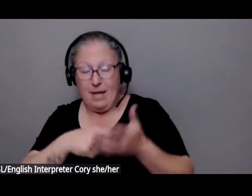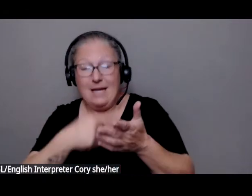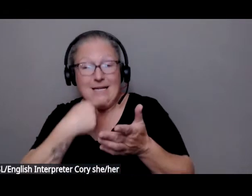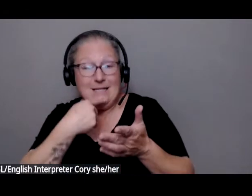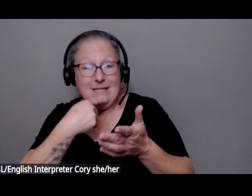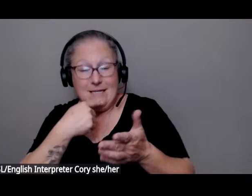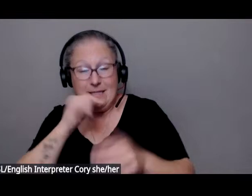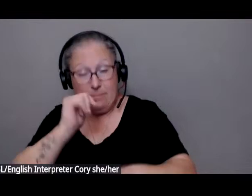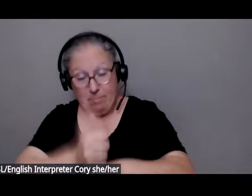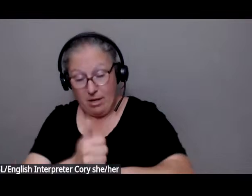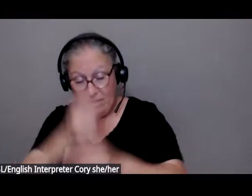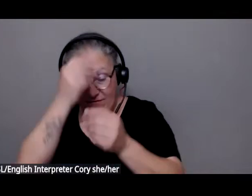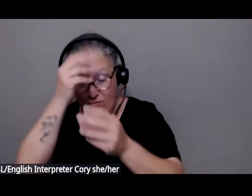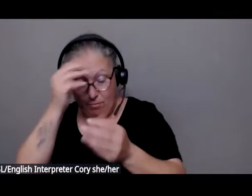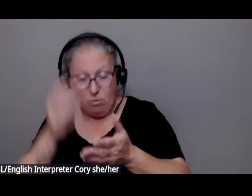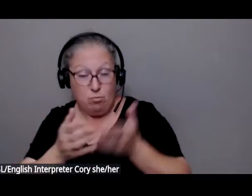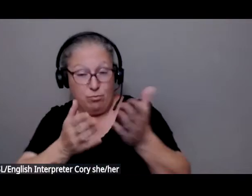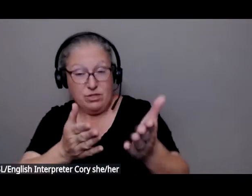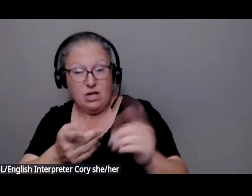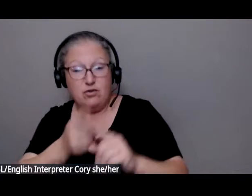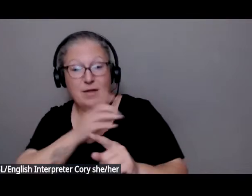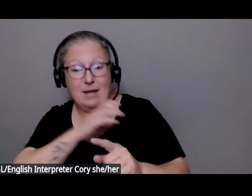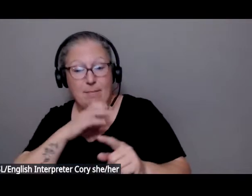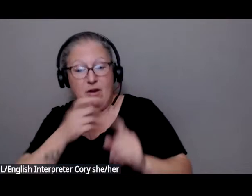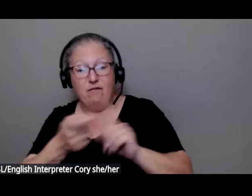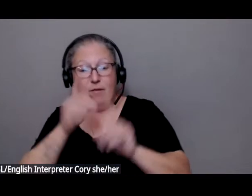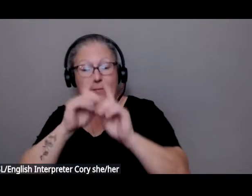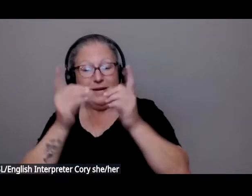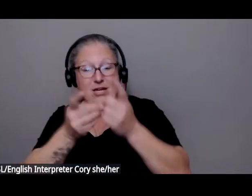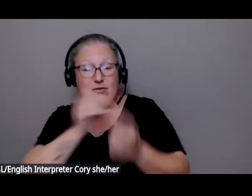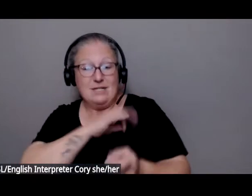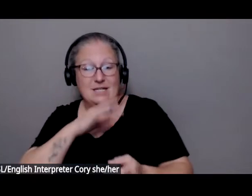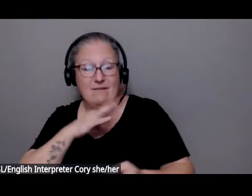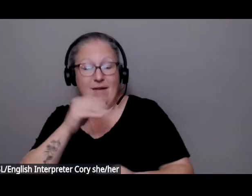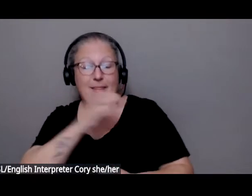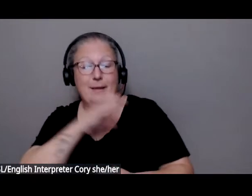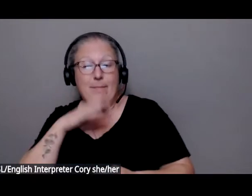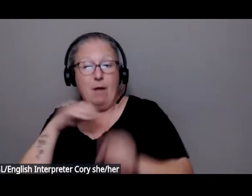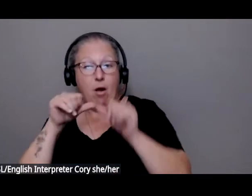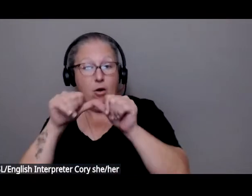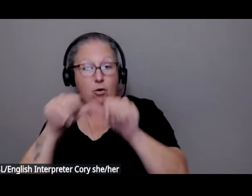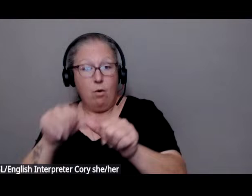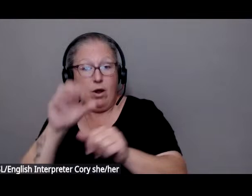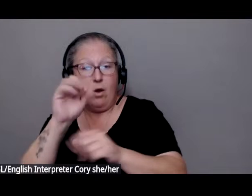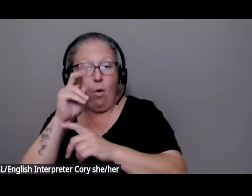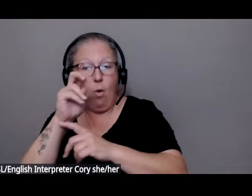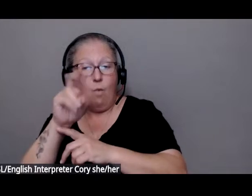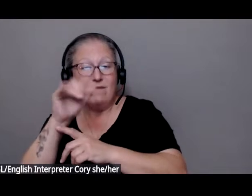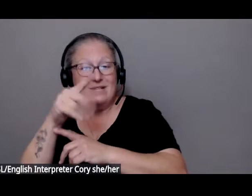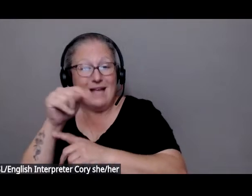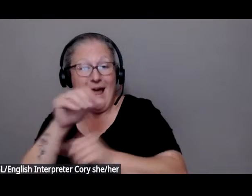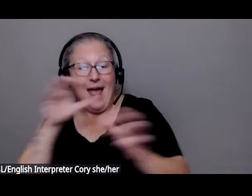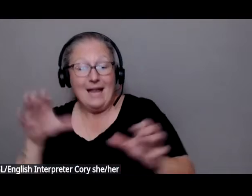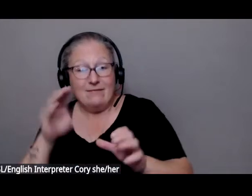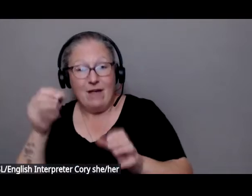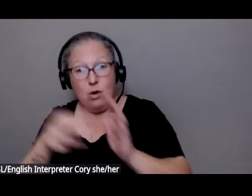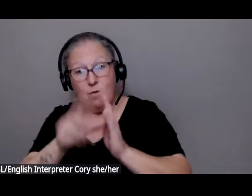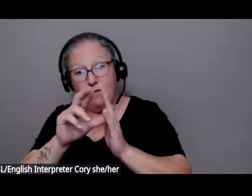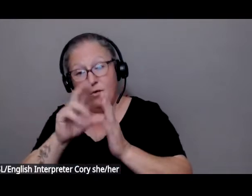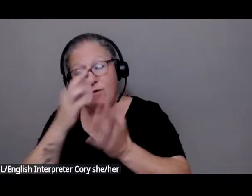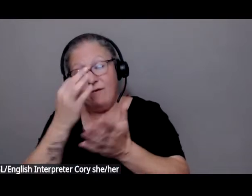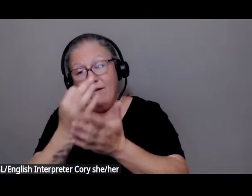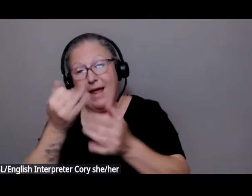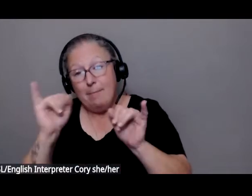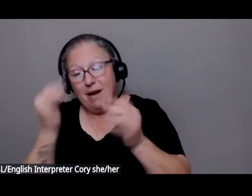information presented to the committee by district staff, as well as the committee's ongoing oversight activities and the review of the independent financial and